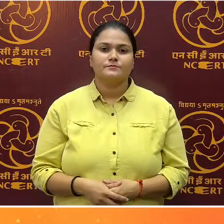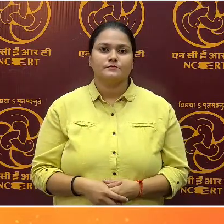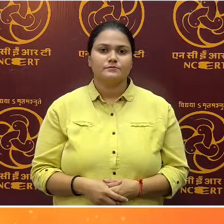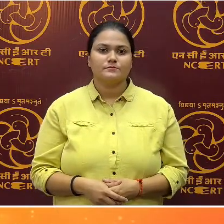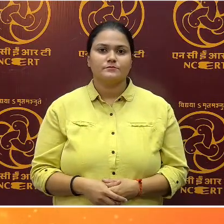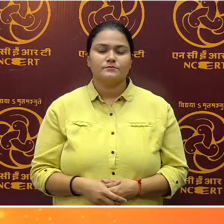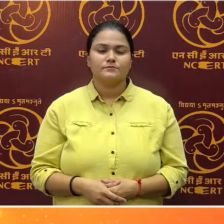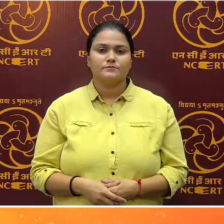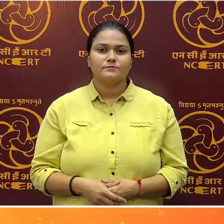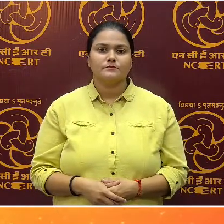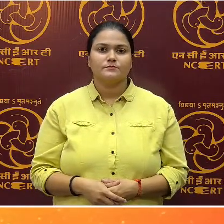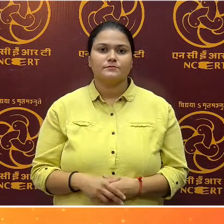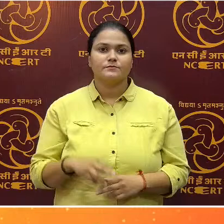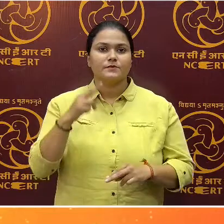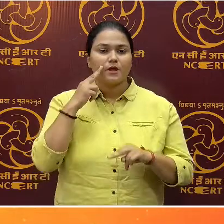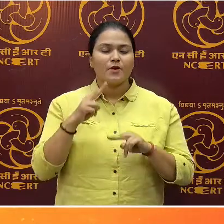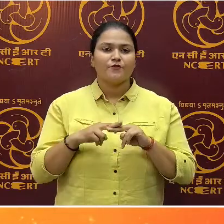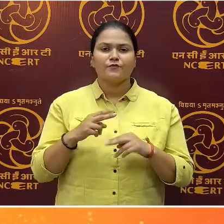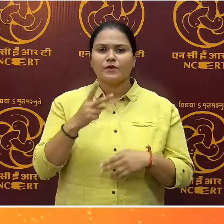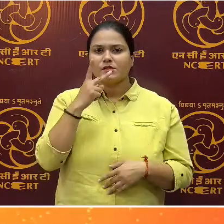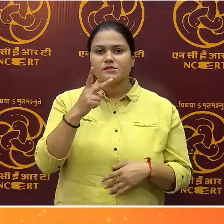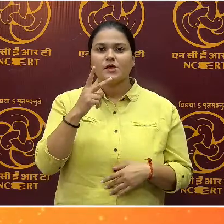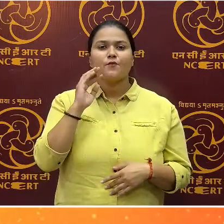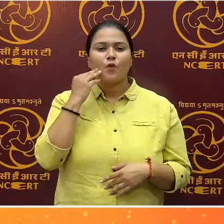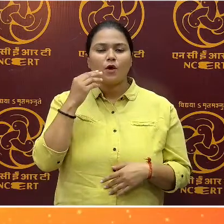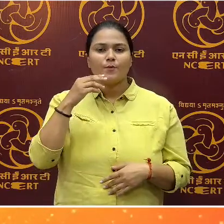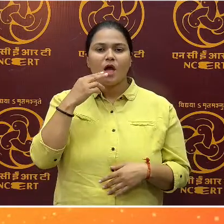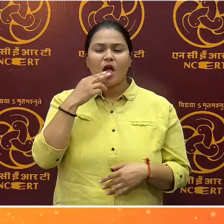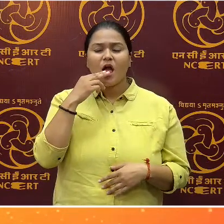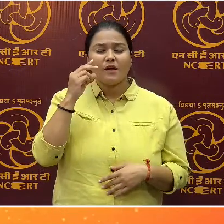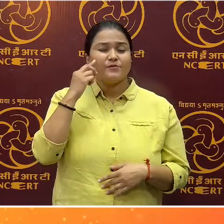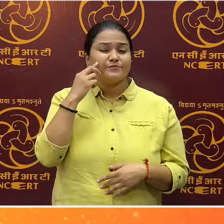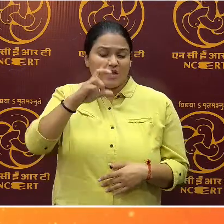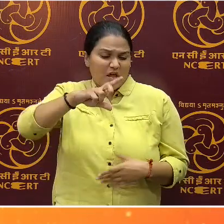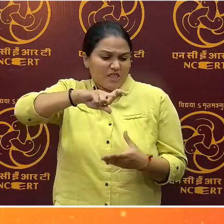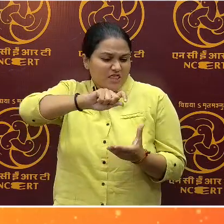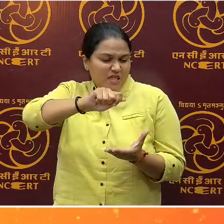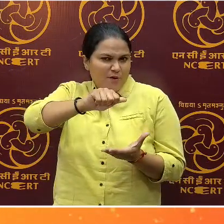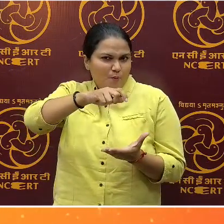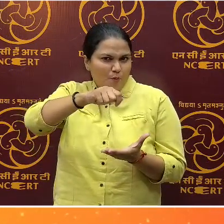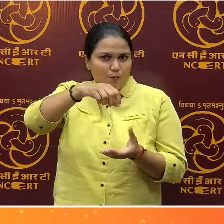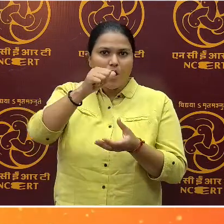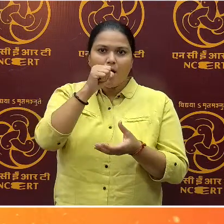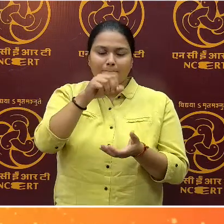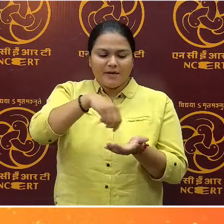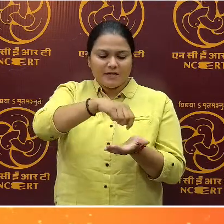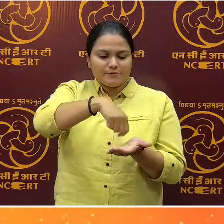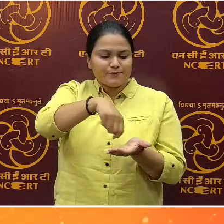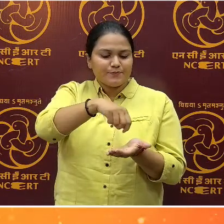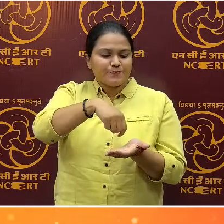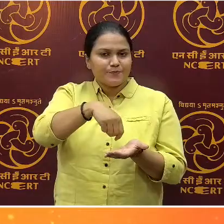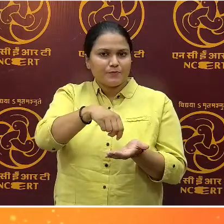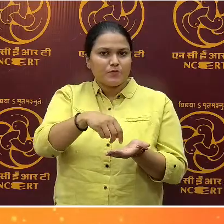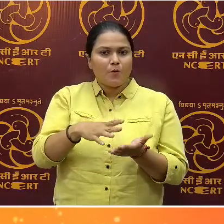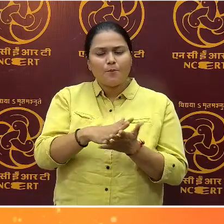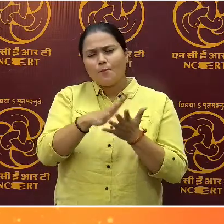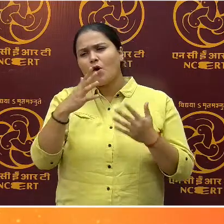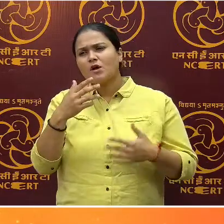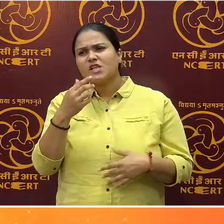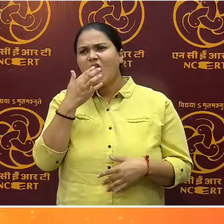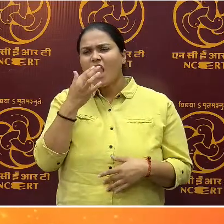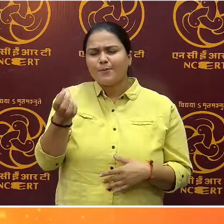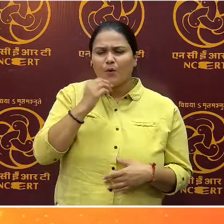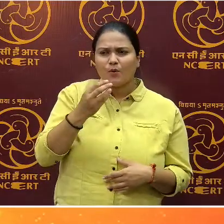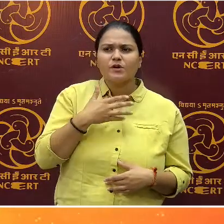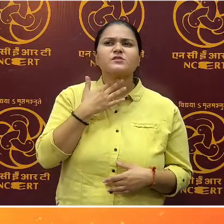even see, when we prepare lemonade, so what happens in that case? If by chance we add more of salt or more